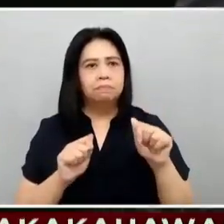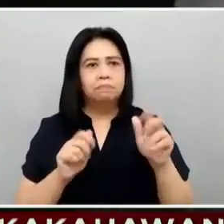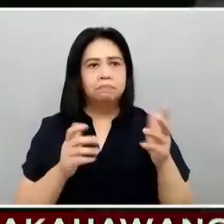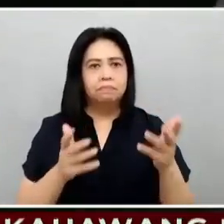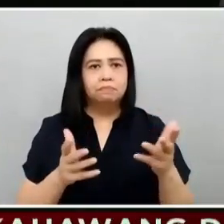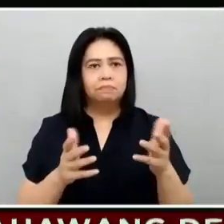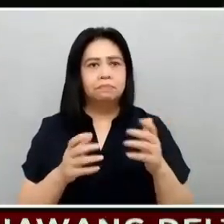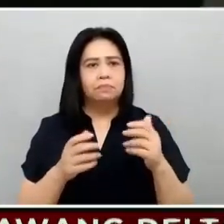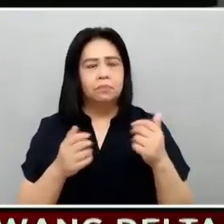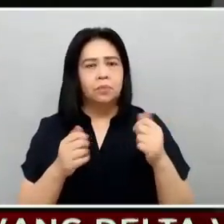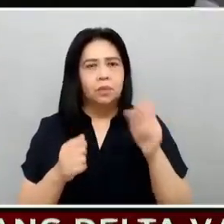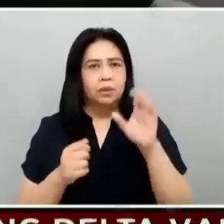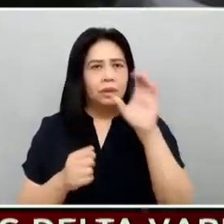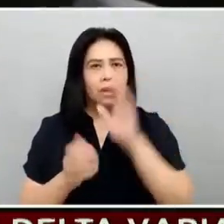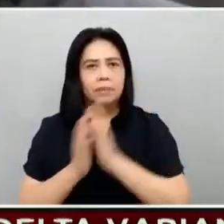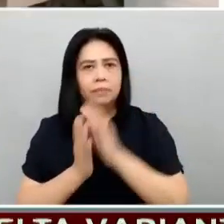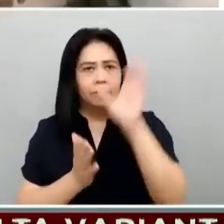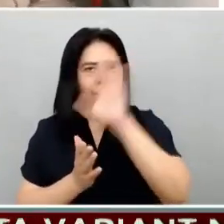people are crying for help.